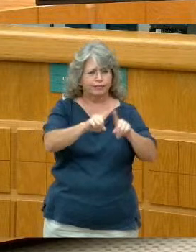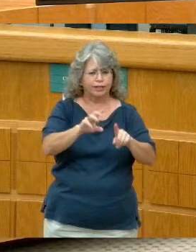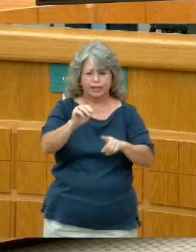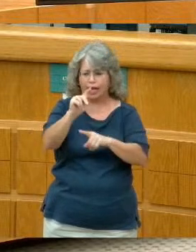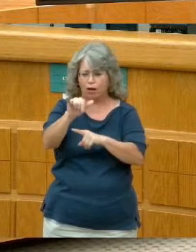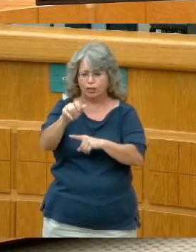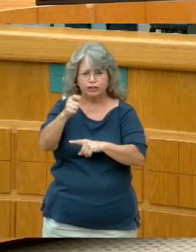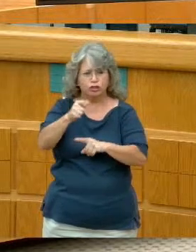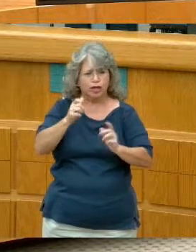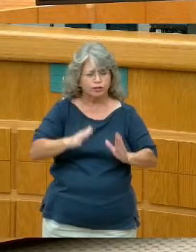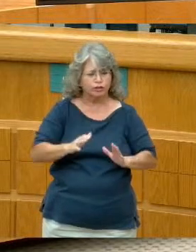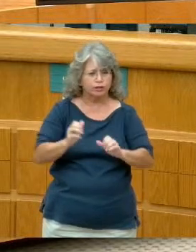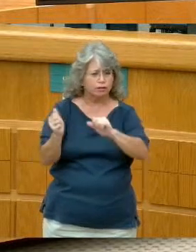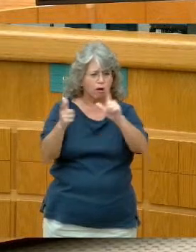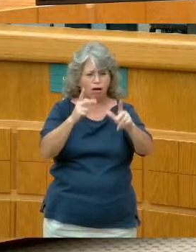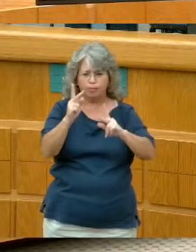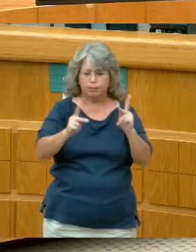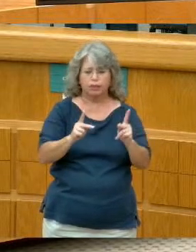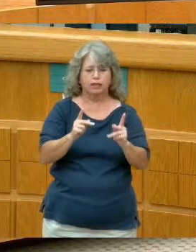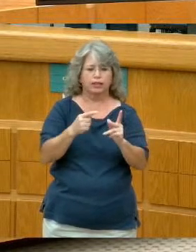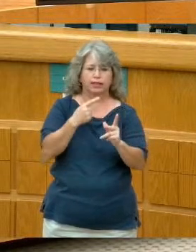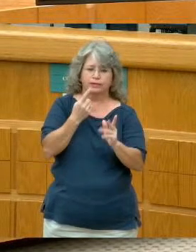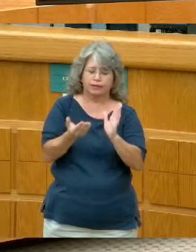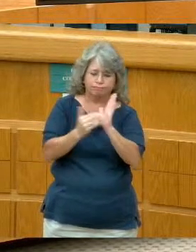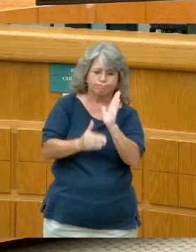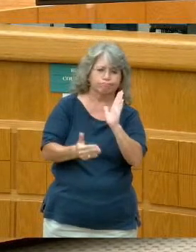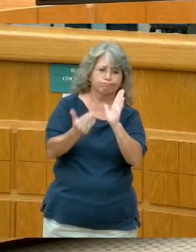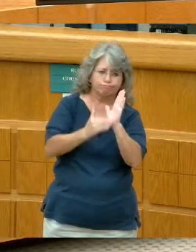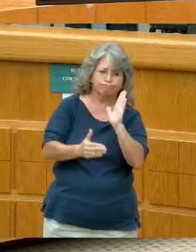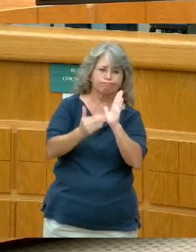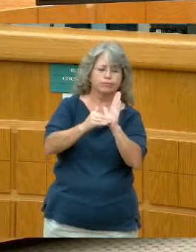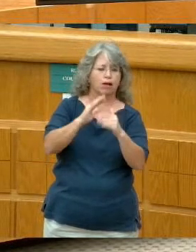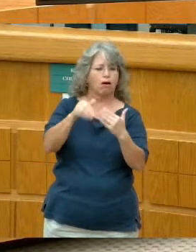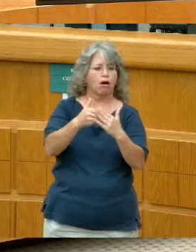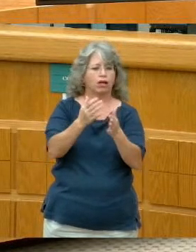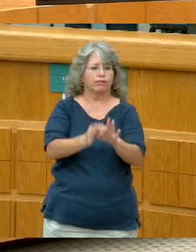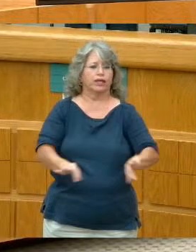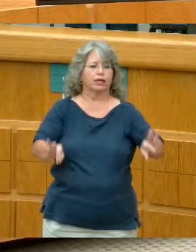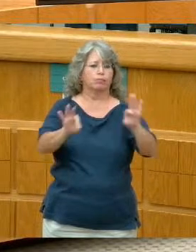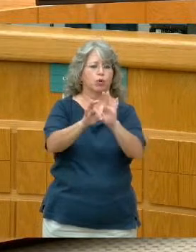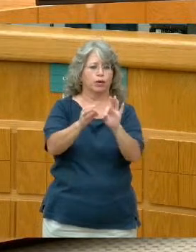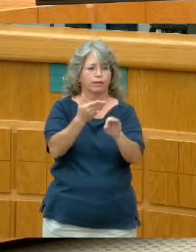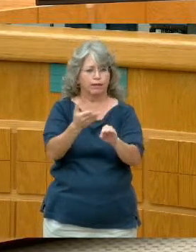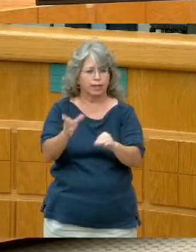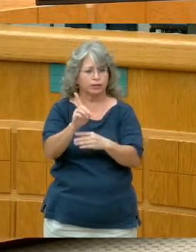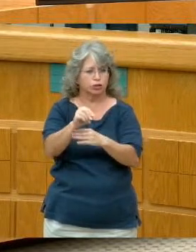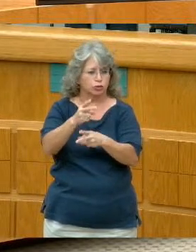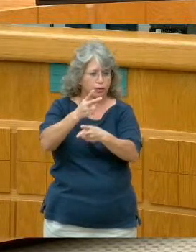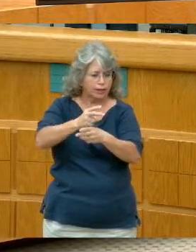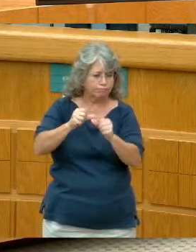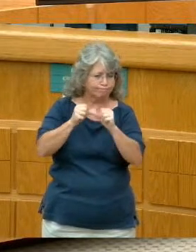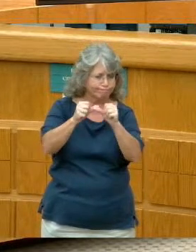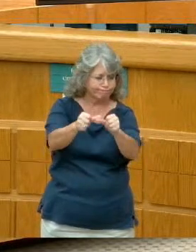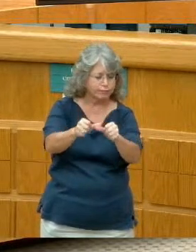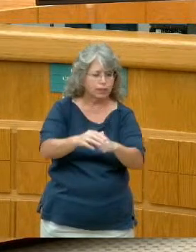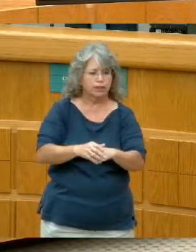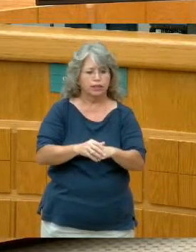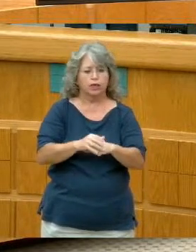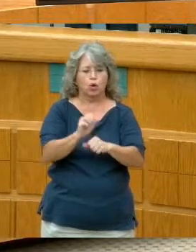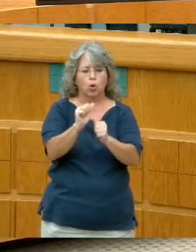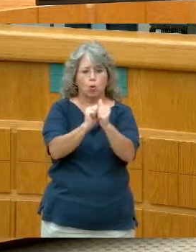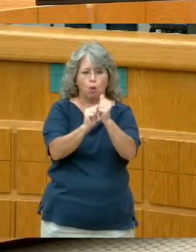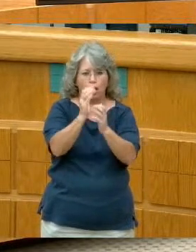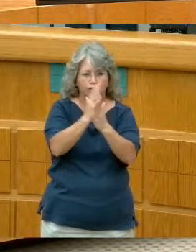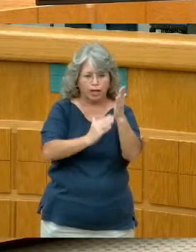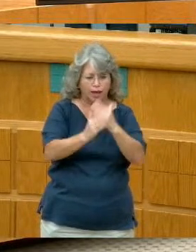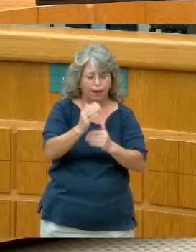everybody in between has said time and time again. All of those important mechanisms of washing your hands, don't